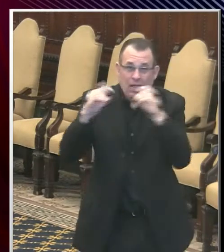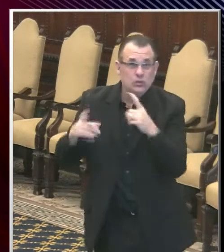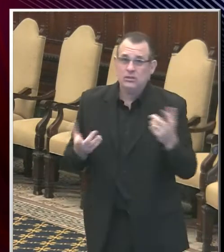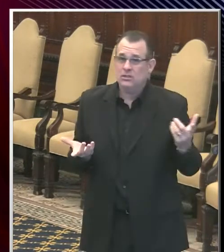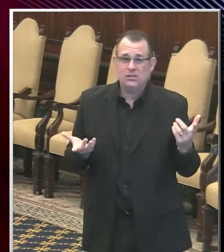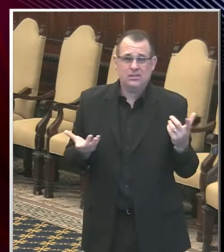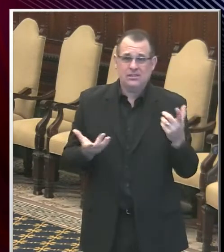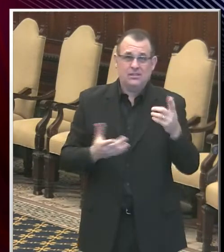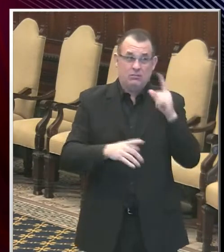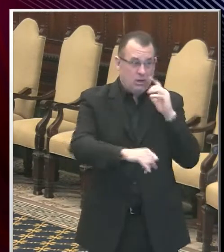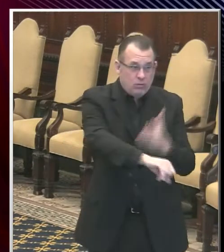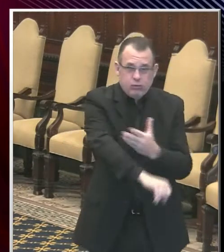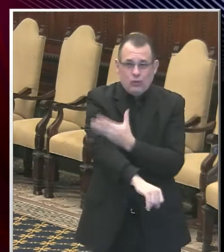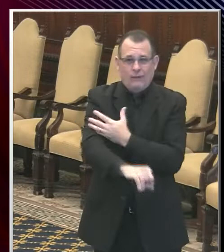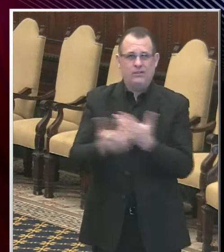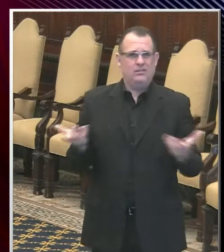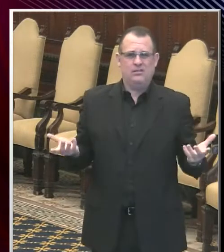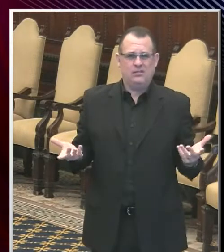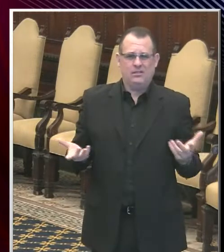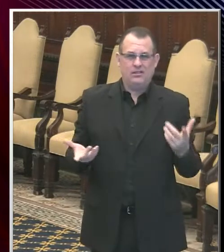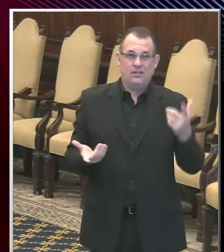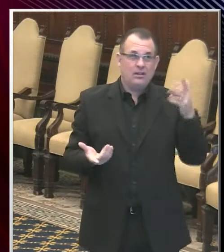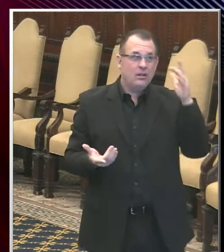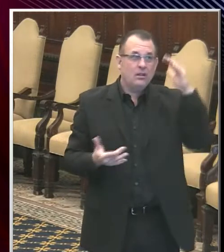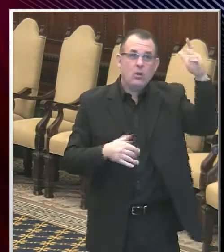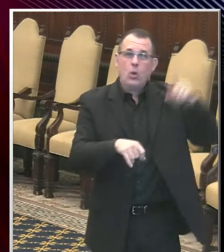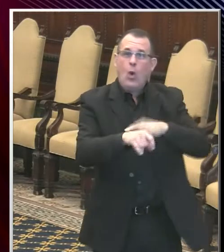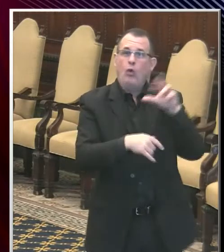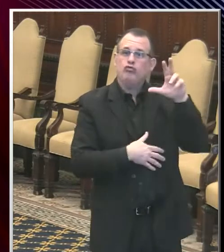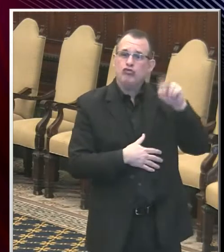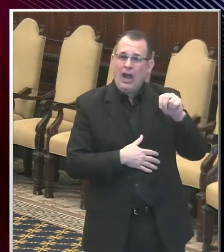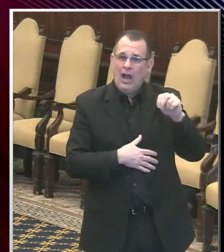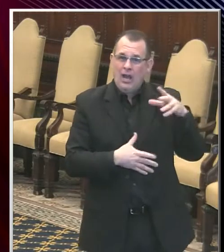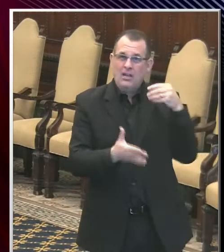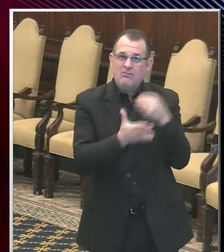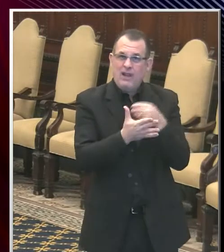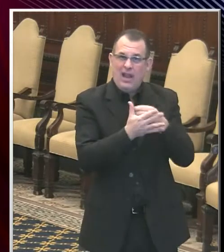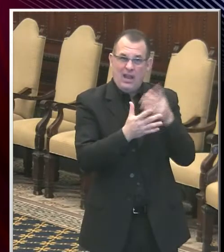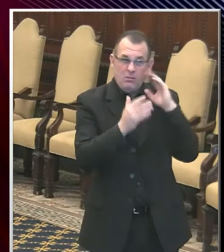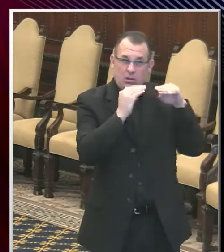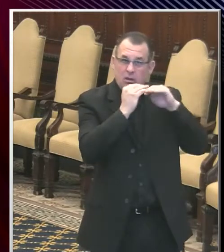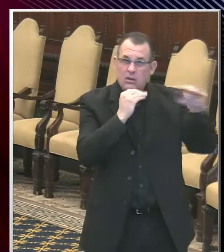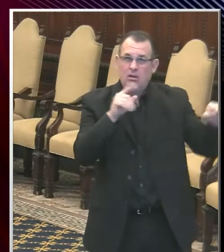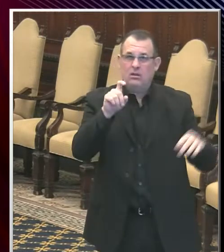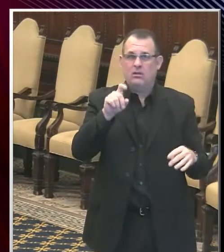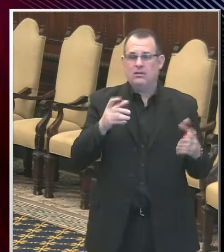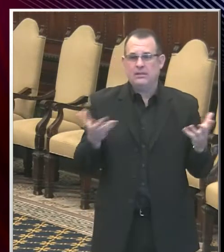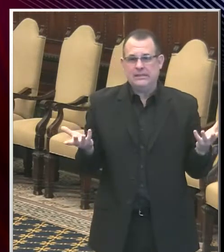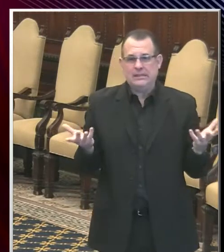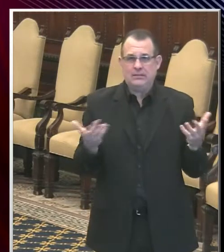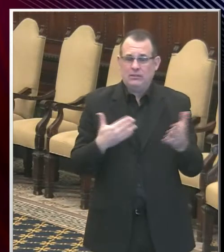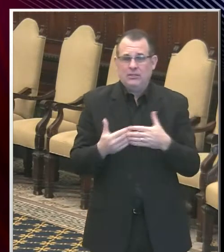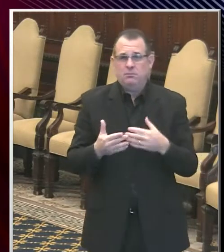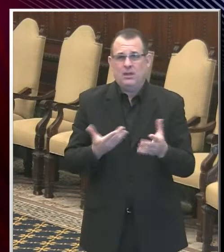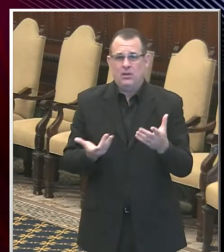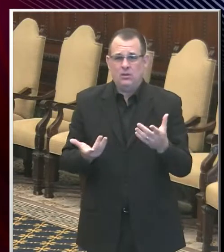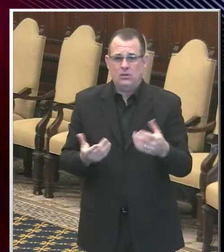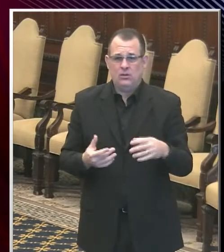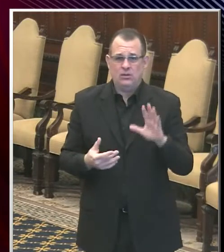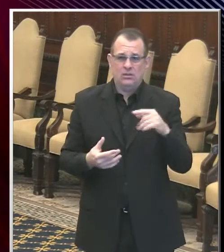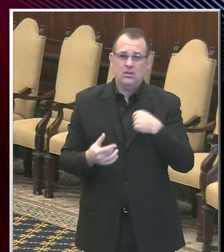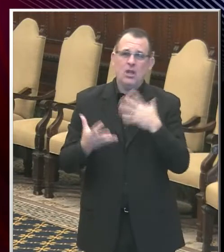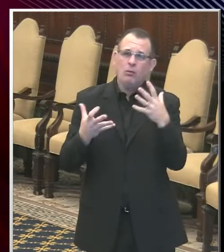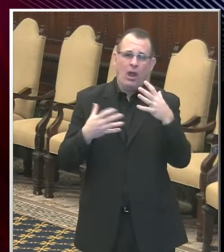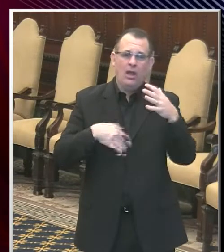progress, the long-term fiscal stability of the city and vibrancy of the city is in jeopardy, even beyond the pandemic. So I don't want to go back